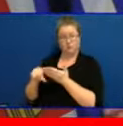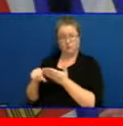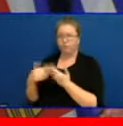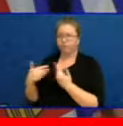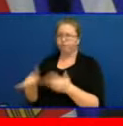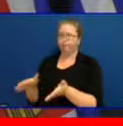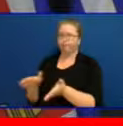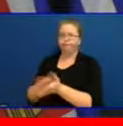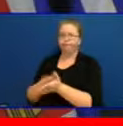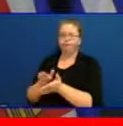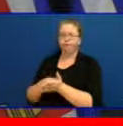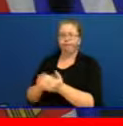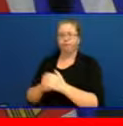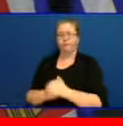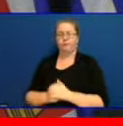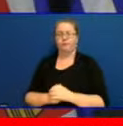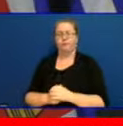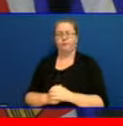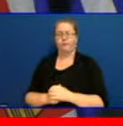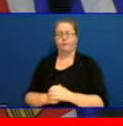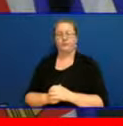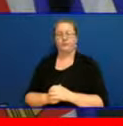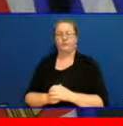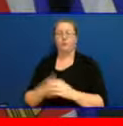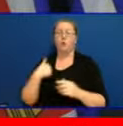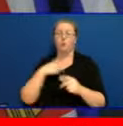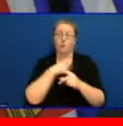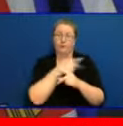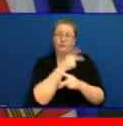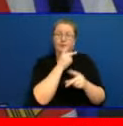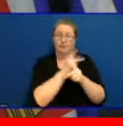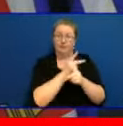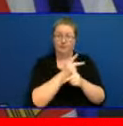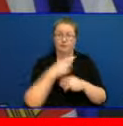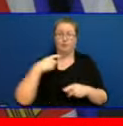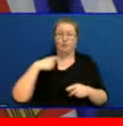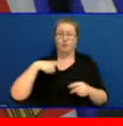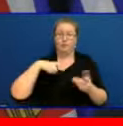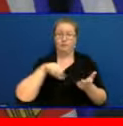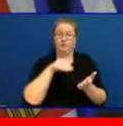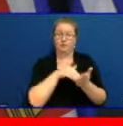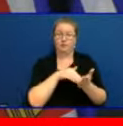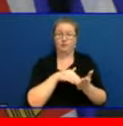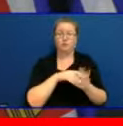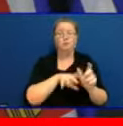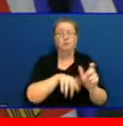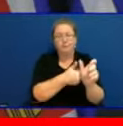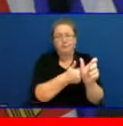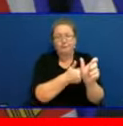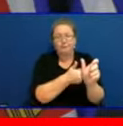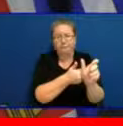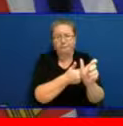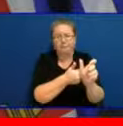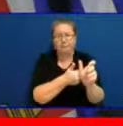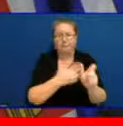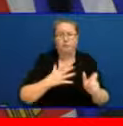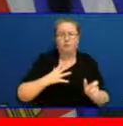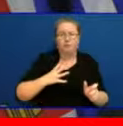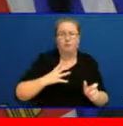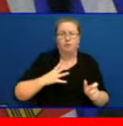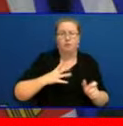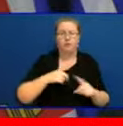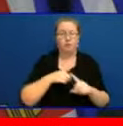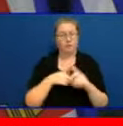So those facilities we've kept. Our access to the convention center as a